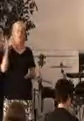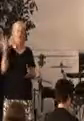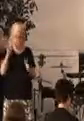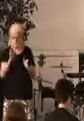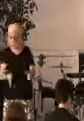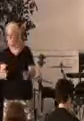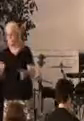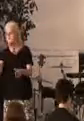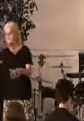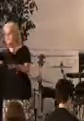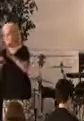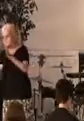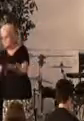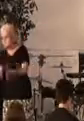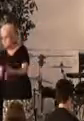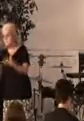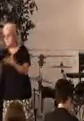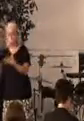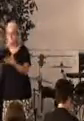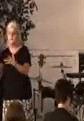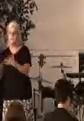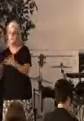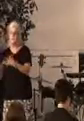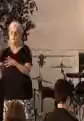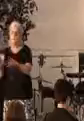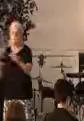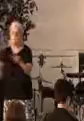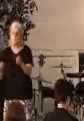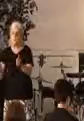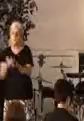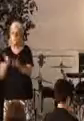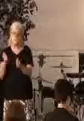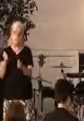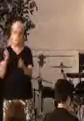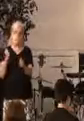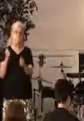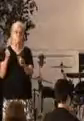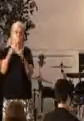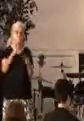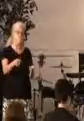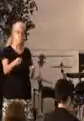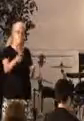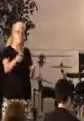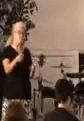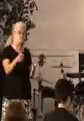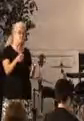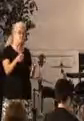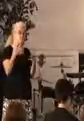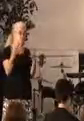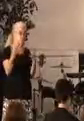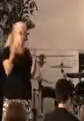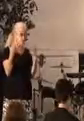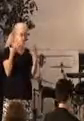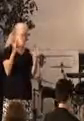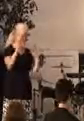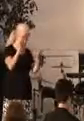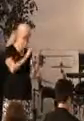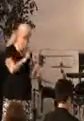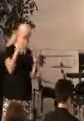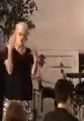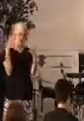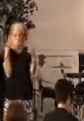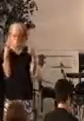May there be those with the gift of healing and the gift of exhortation. May there be those here who have pastoral gifts released and evangelistic